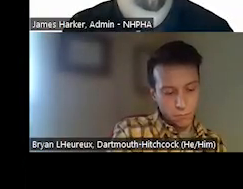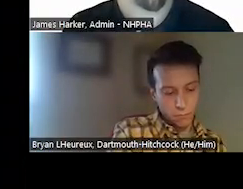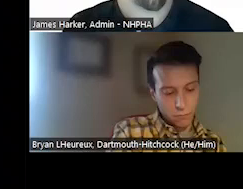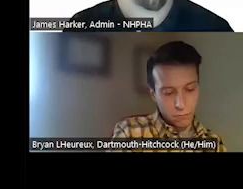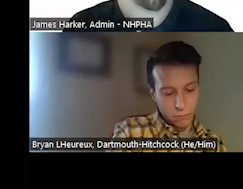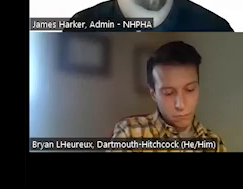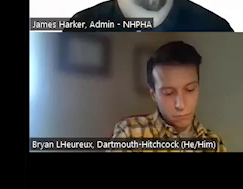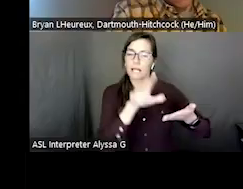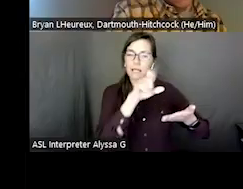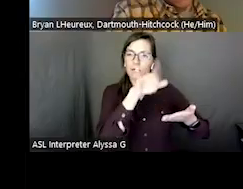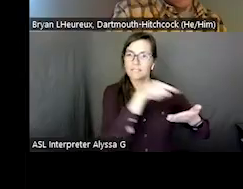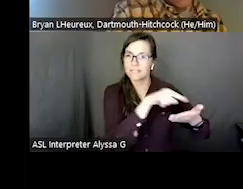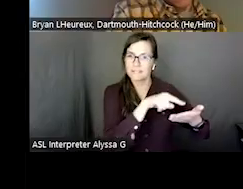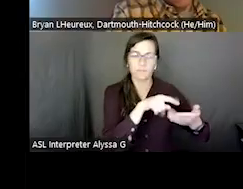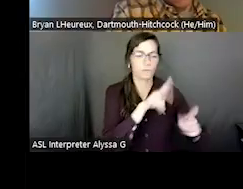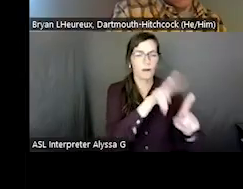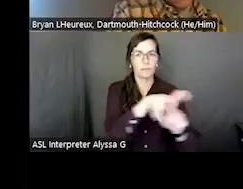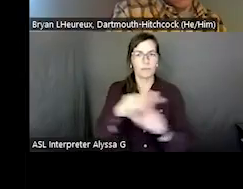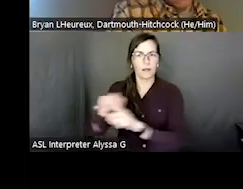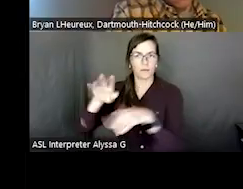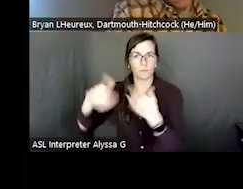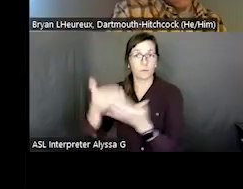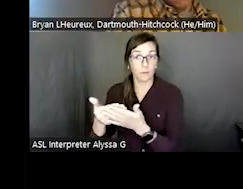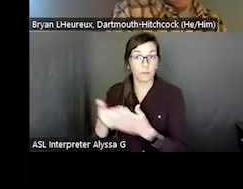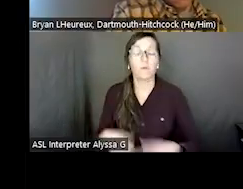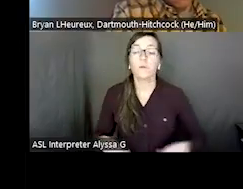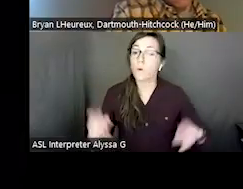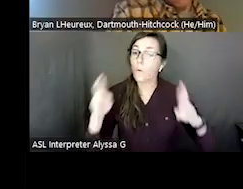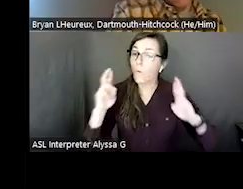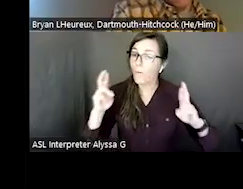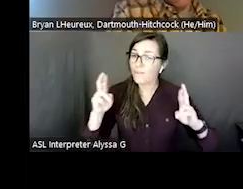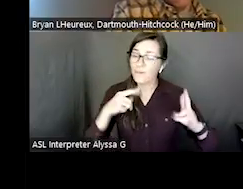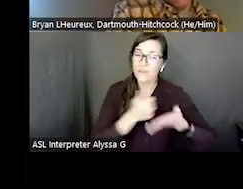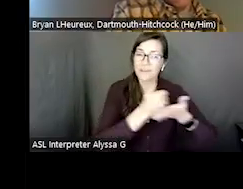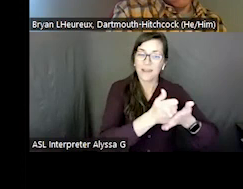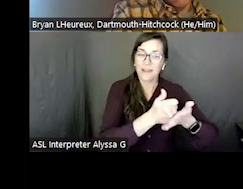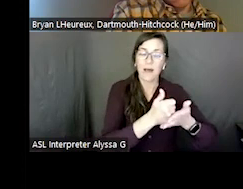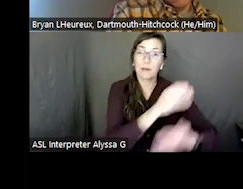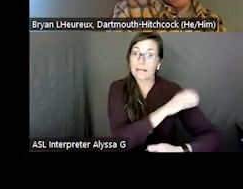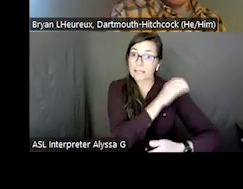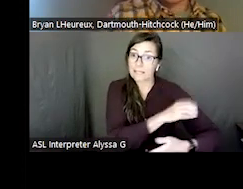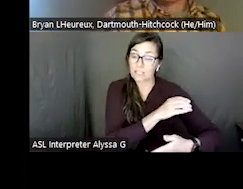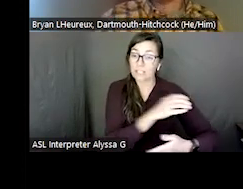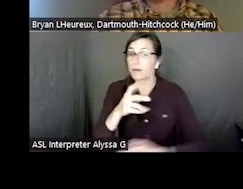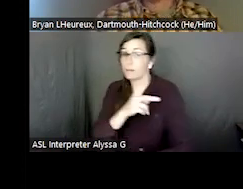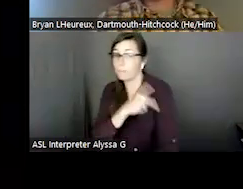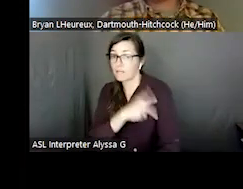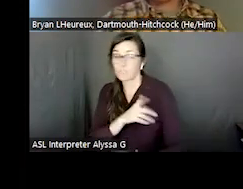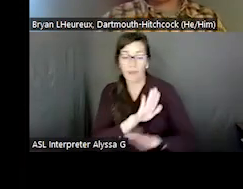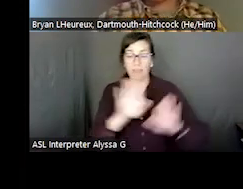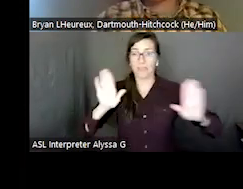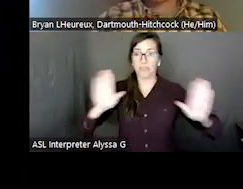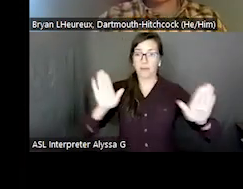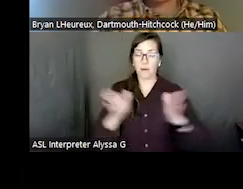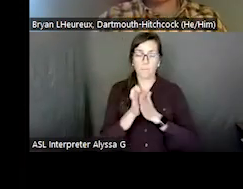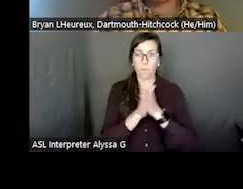that onion. And we hope thereby to influence both clinician motivation and patient motivation to